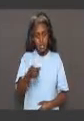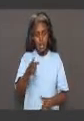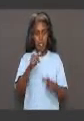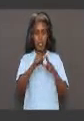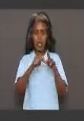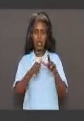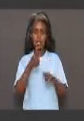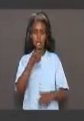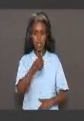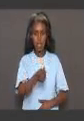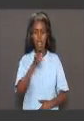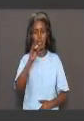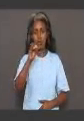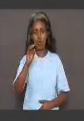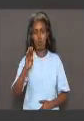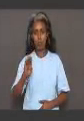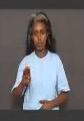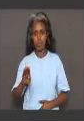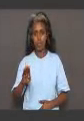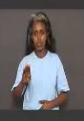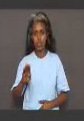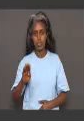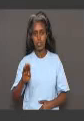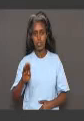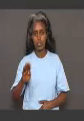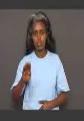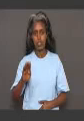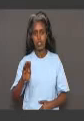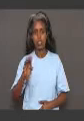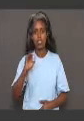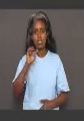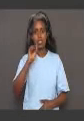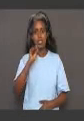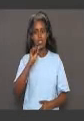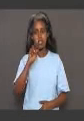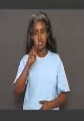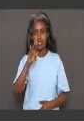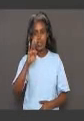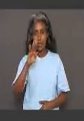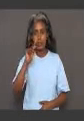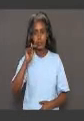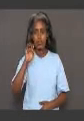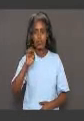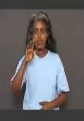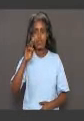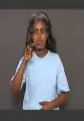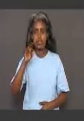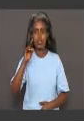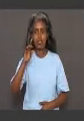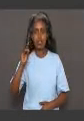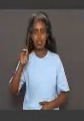angle AOB is subtended by the arc